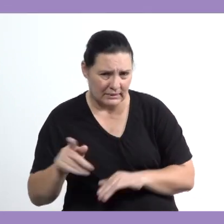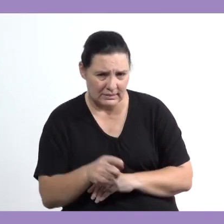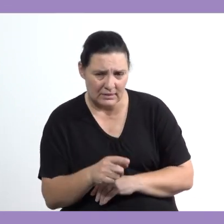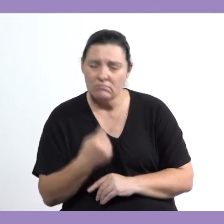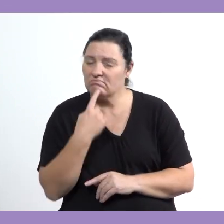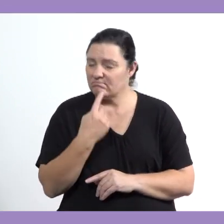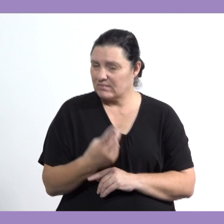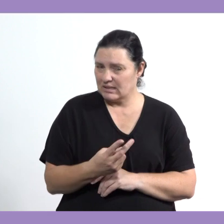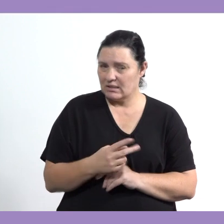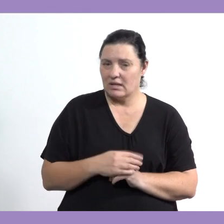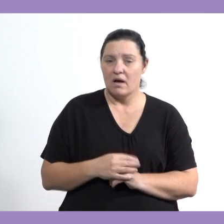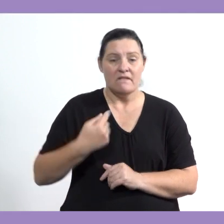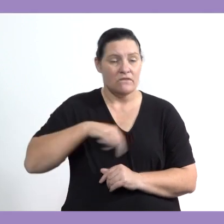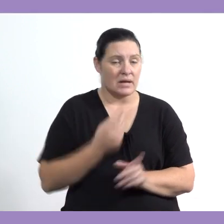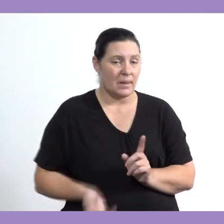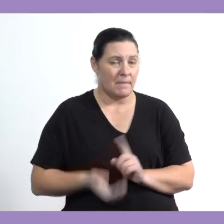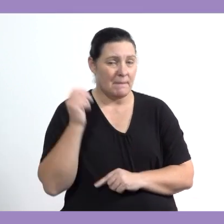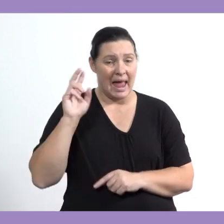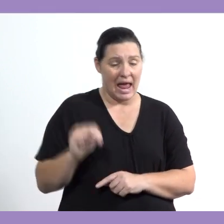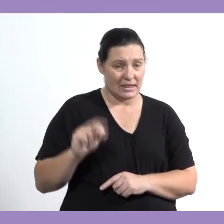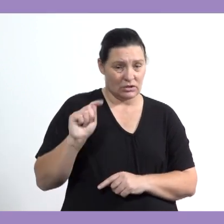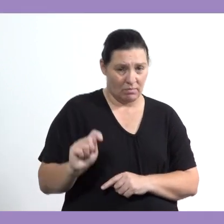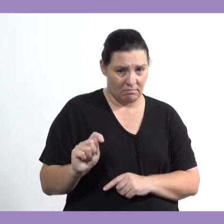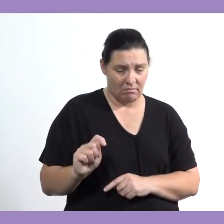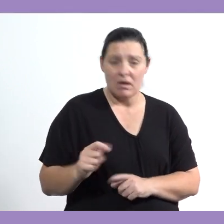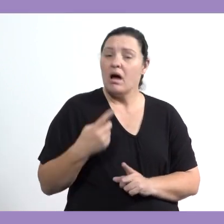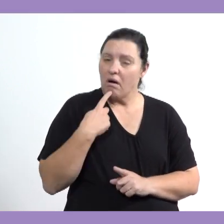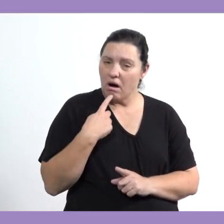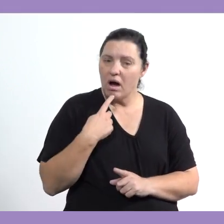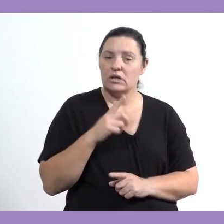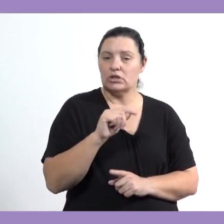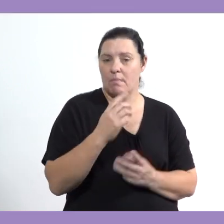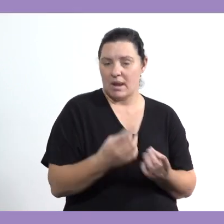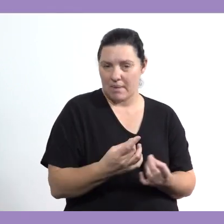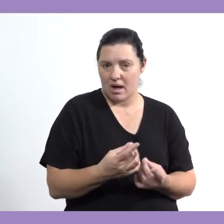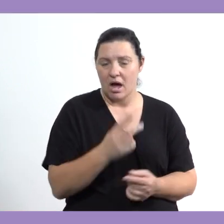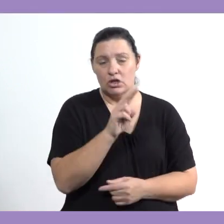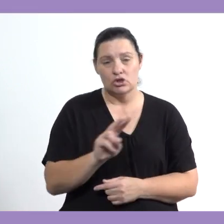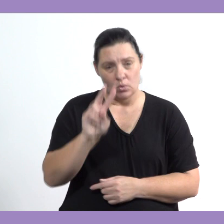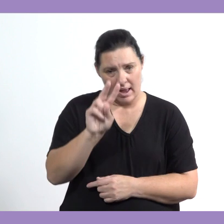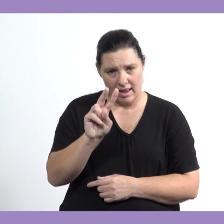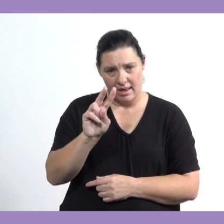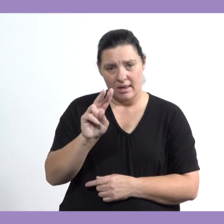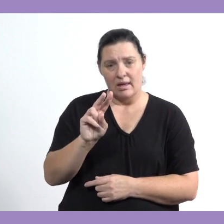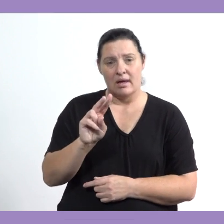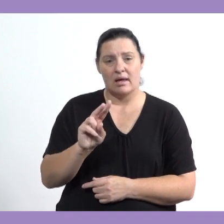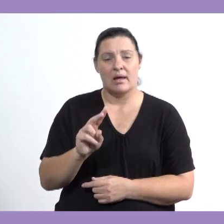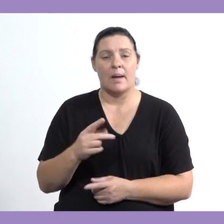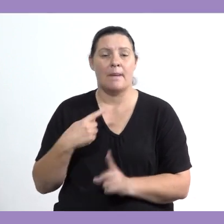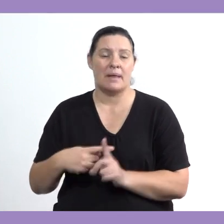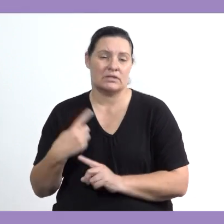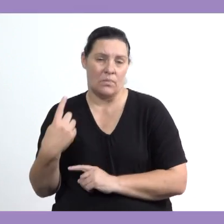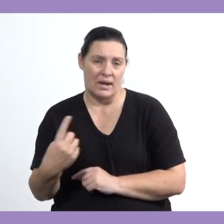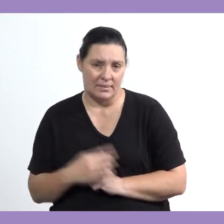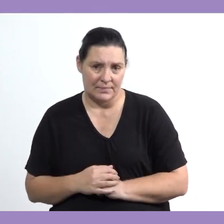this pattern? We can see that for us to get the nth term, we're just going to take the term number, square it, and then we are